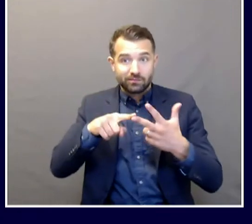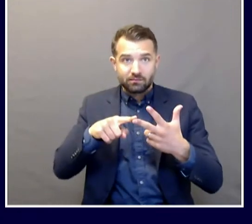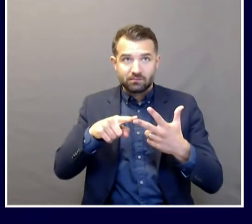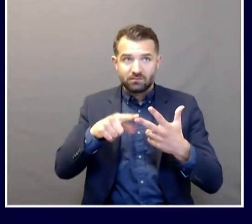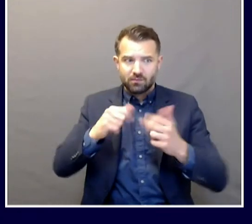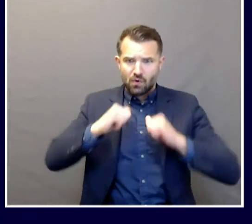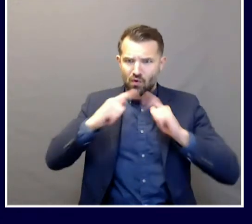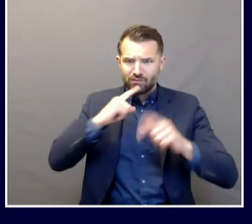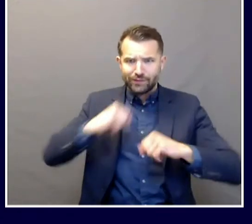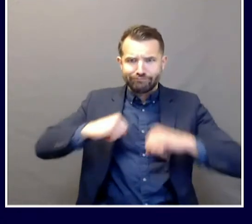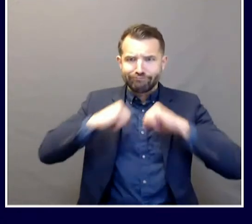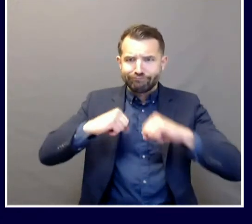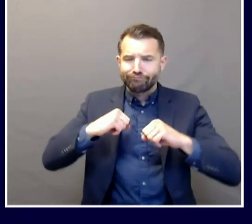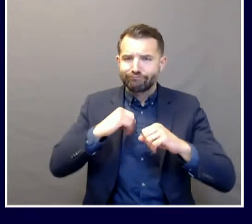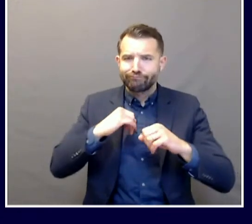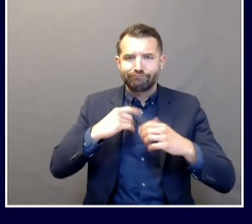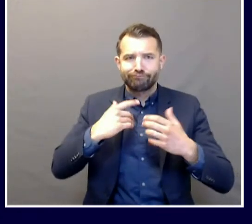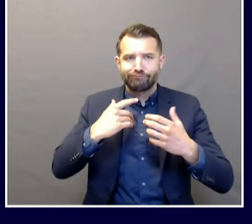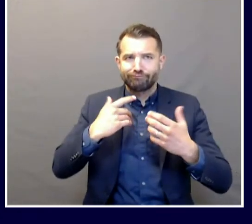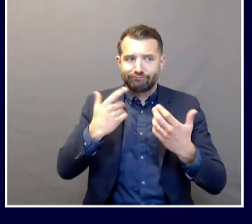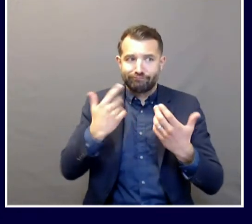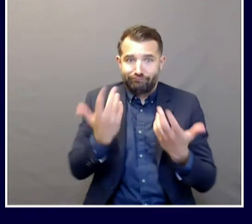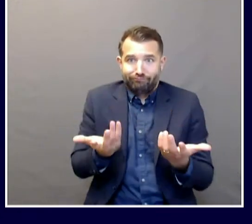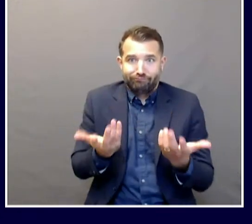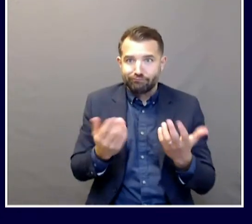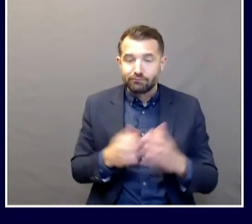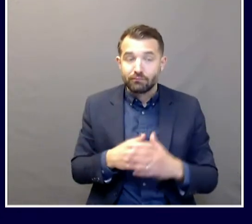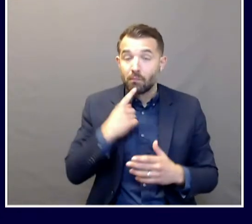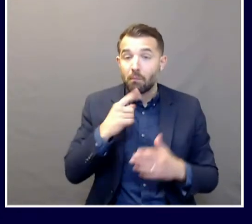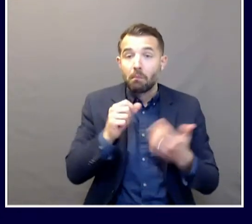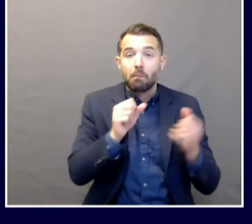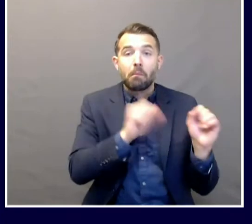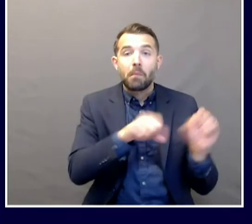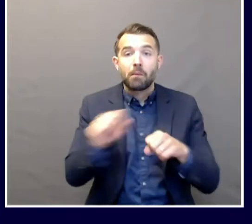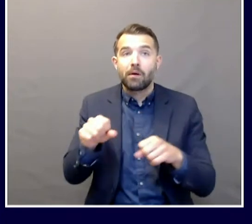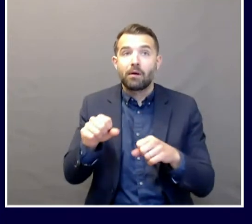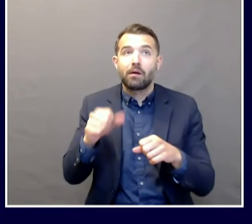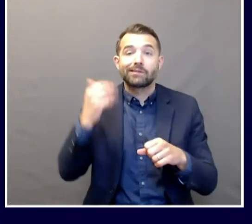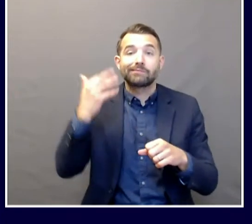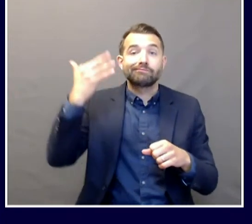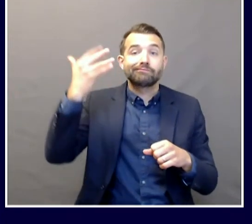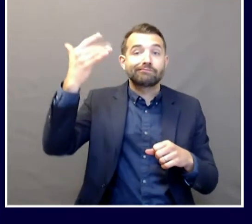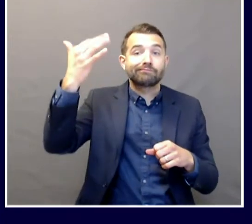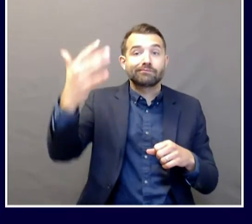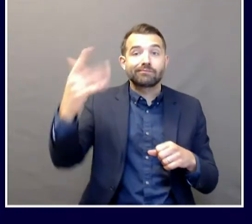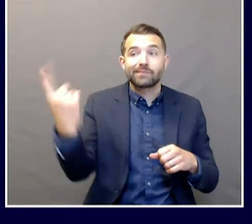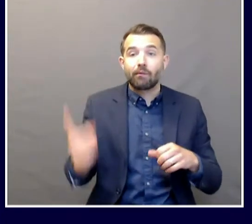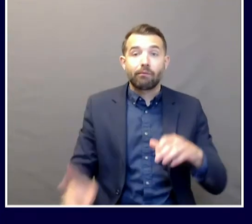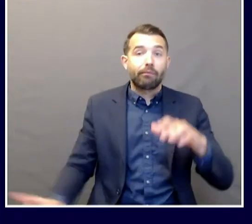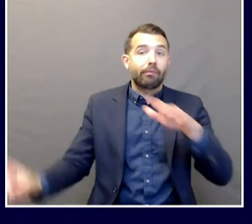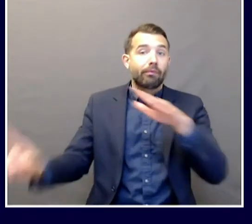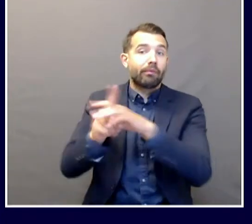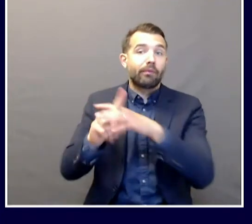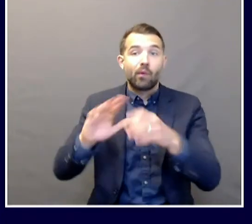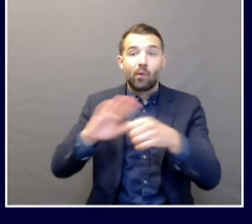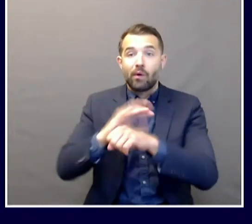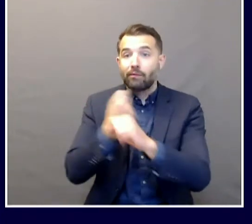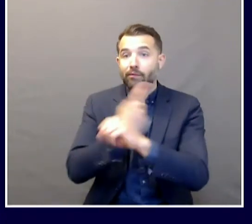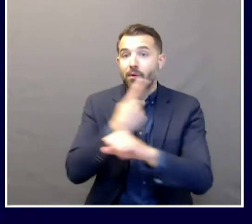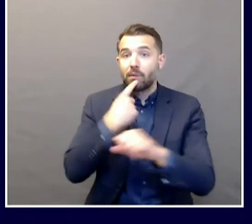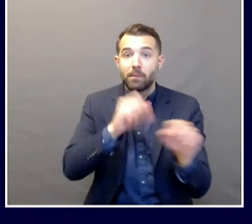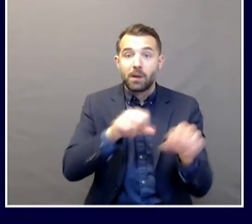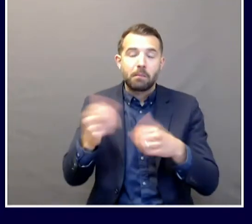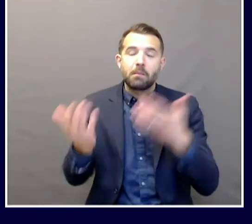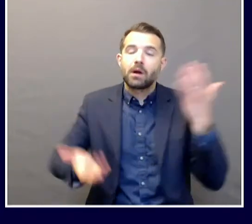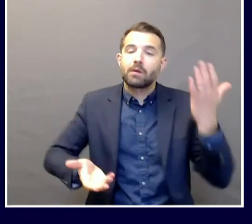we go on, there will be yet another variant that theoretically the vaccines that we have may not be effective against.